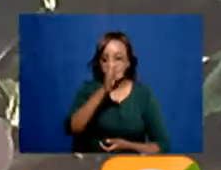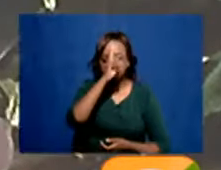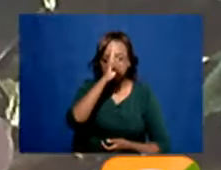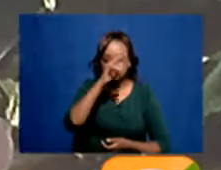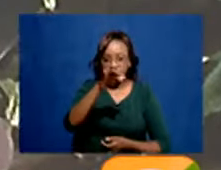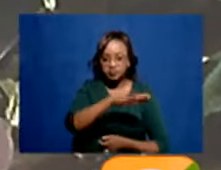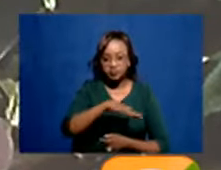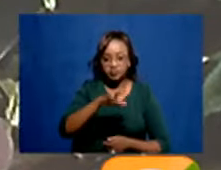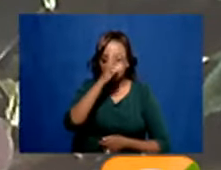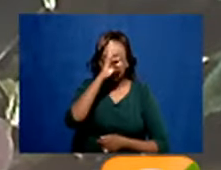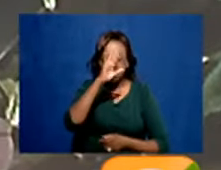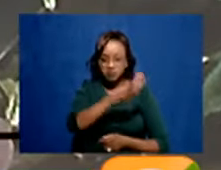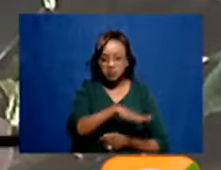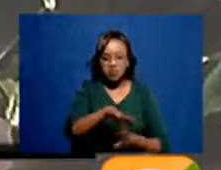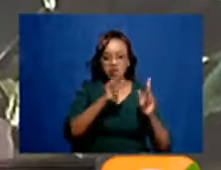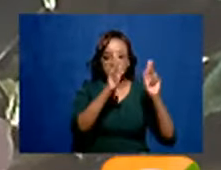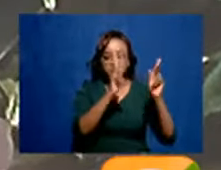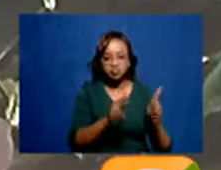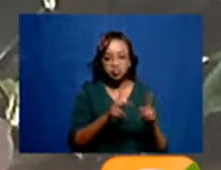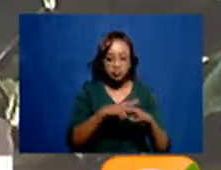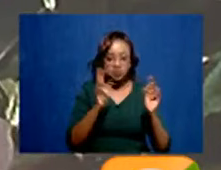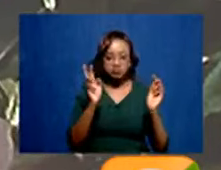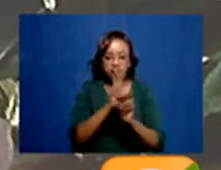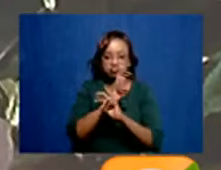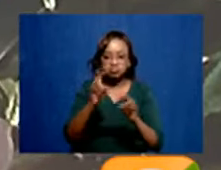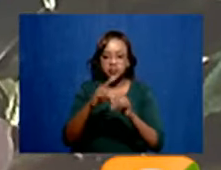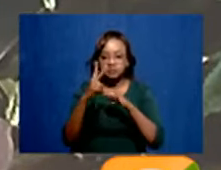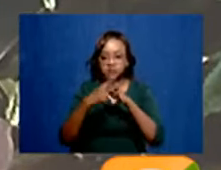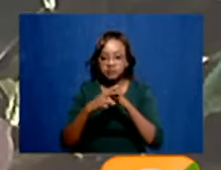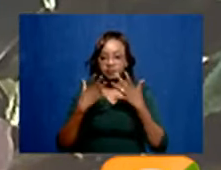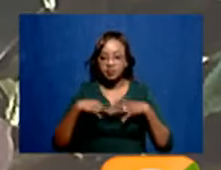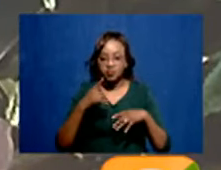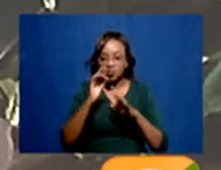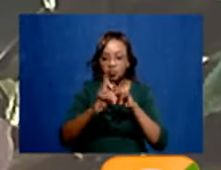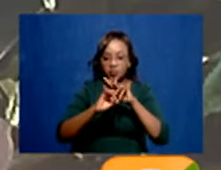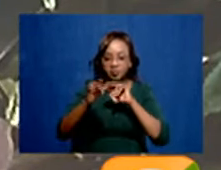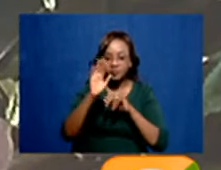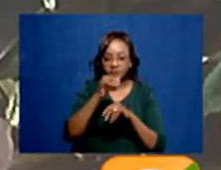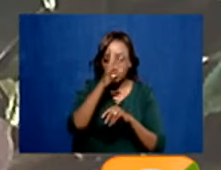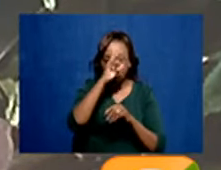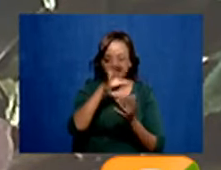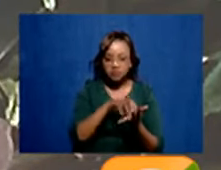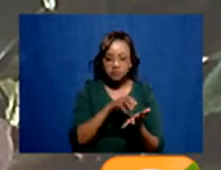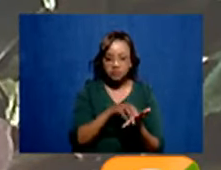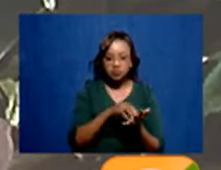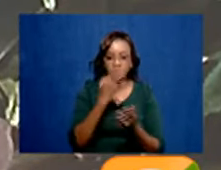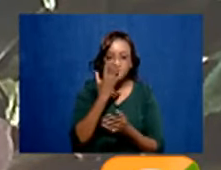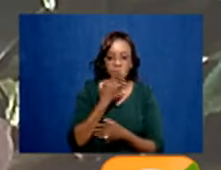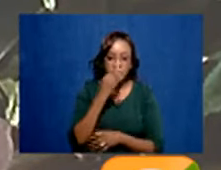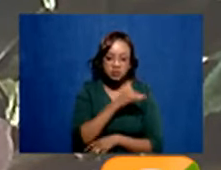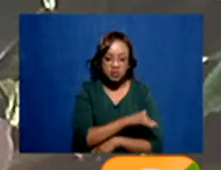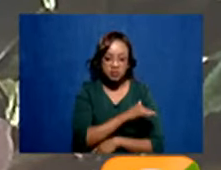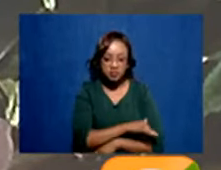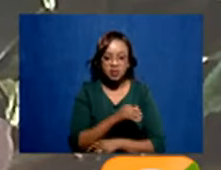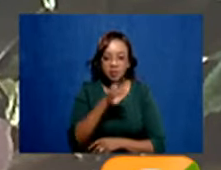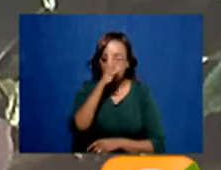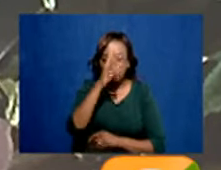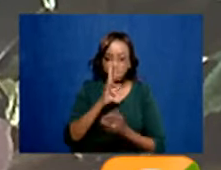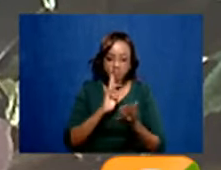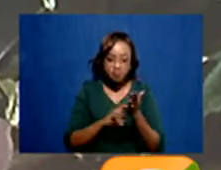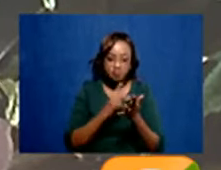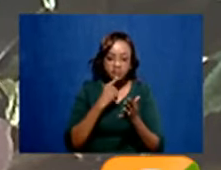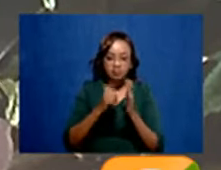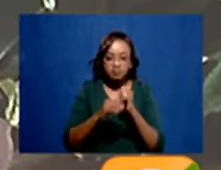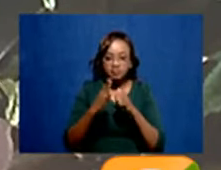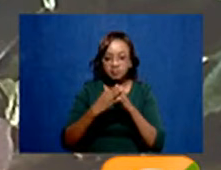Now, police in Kisumu have launched a manhunt for 7 suspects who escaped from Koru Police Station on Wednesday evening. According to a police